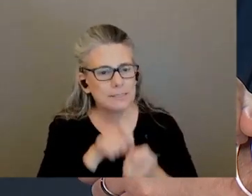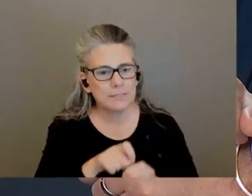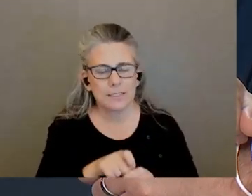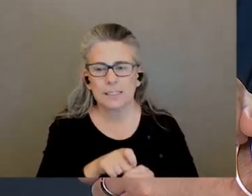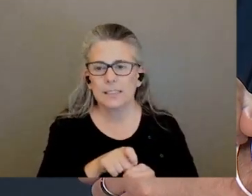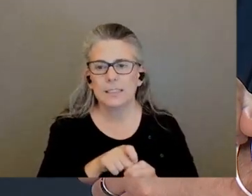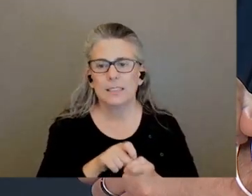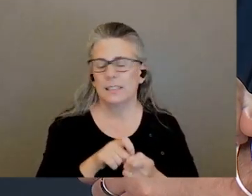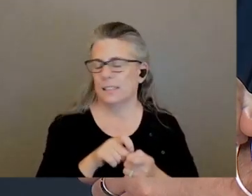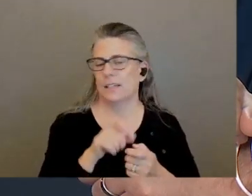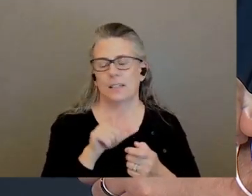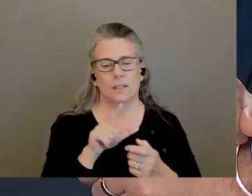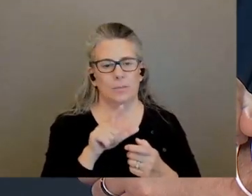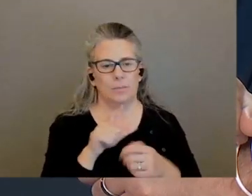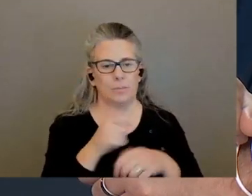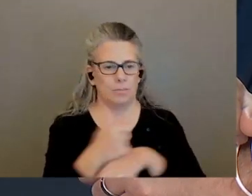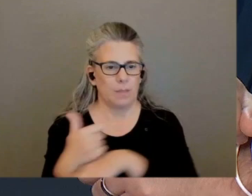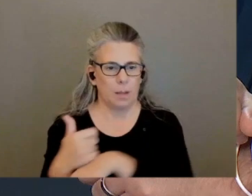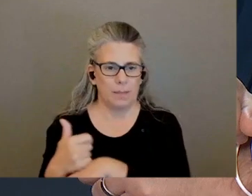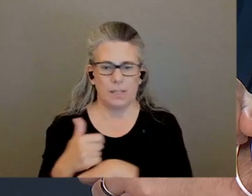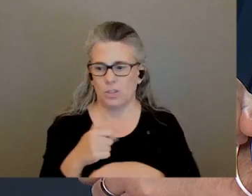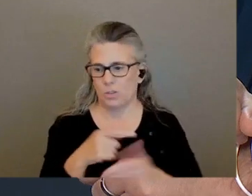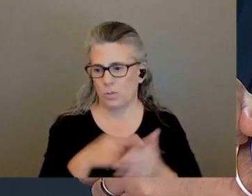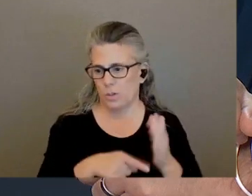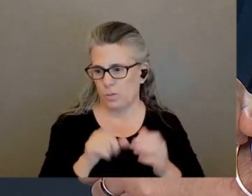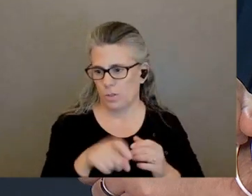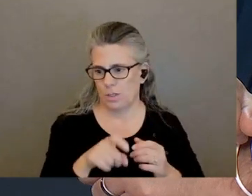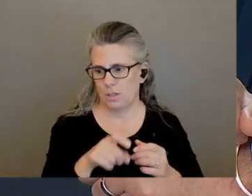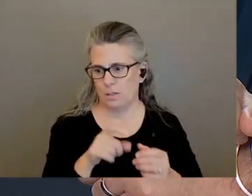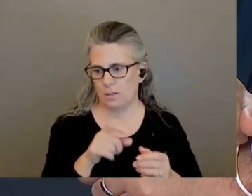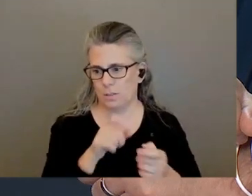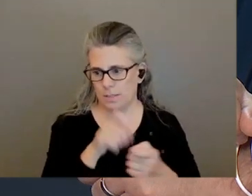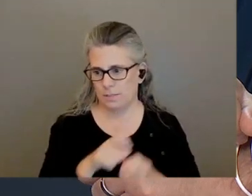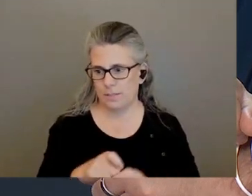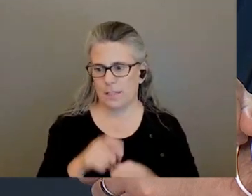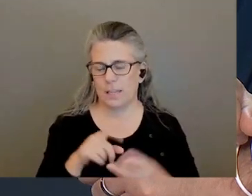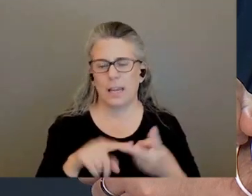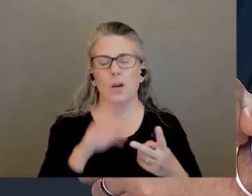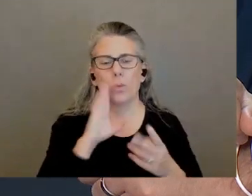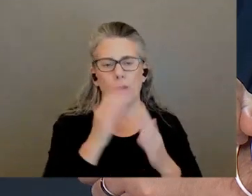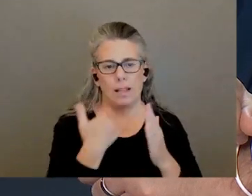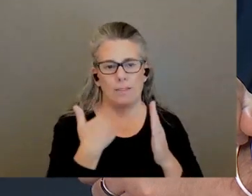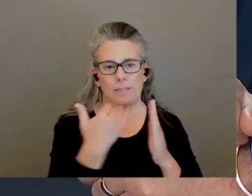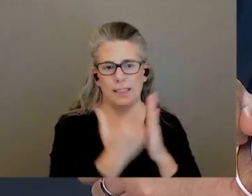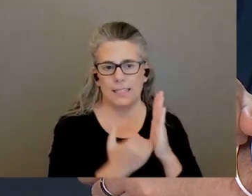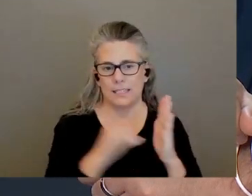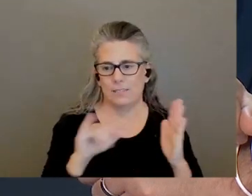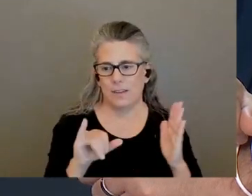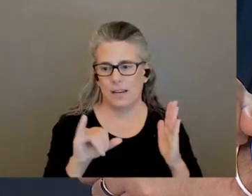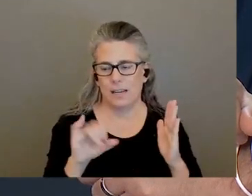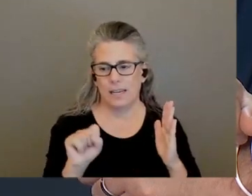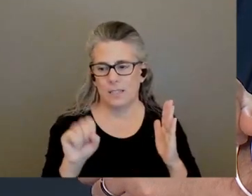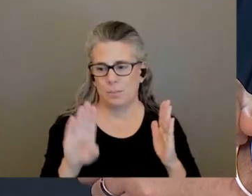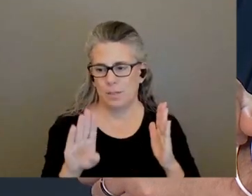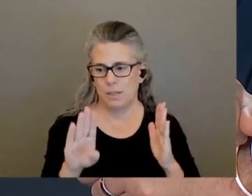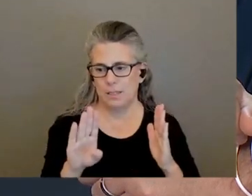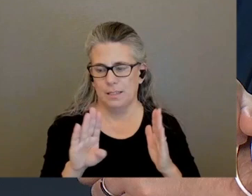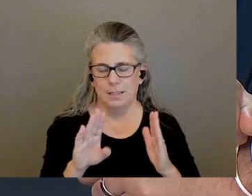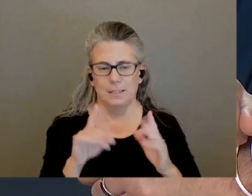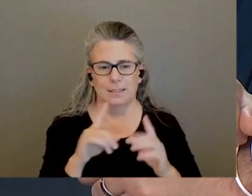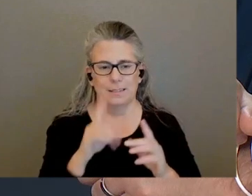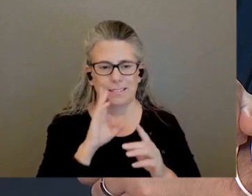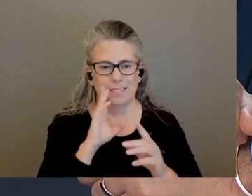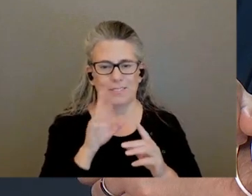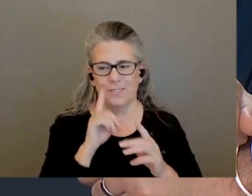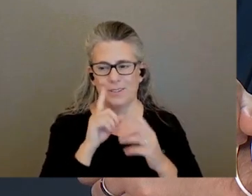best performance on Graviton. You will find a list of ISVs that have ported their application. By the way, you might have noticed